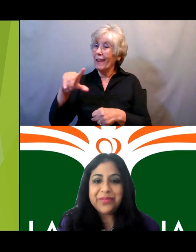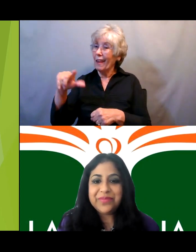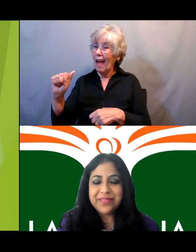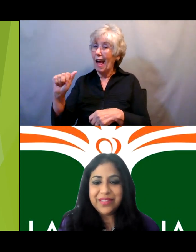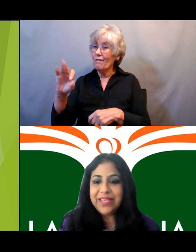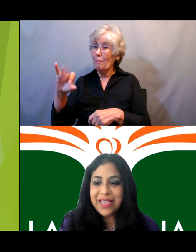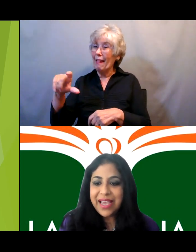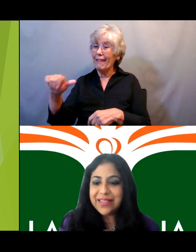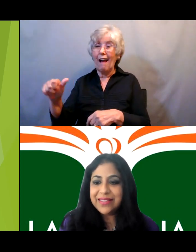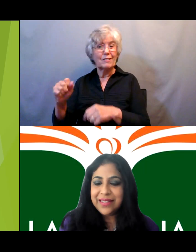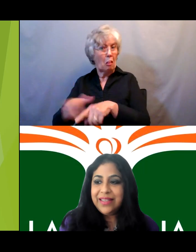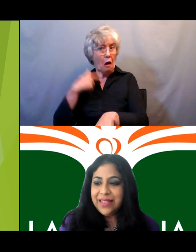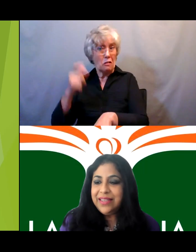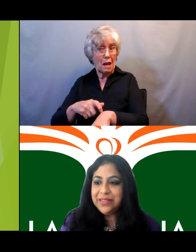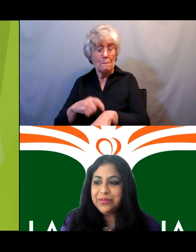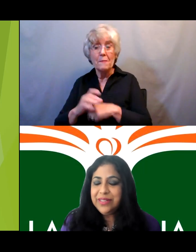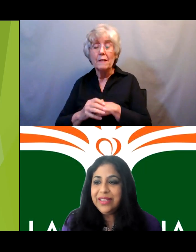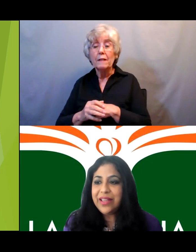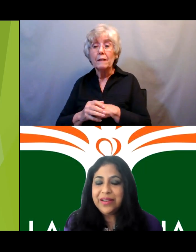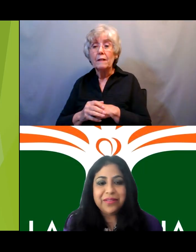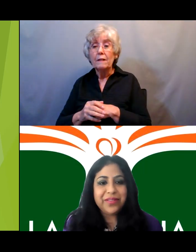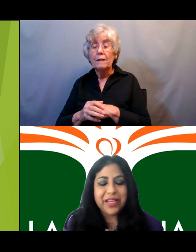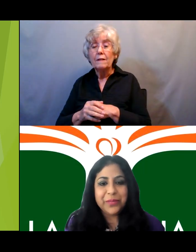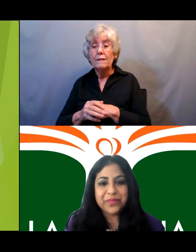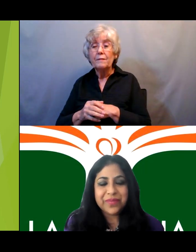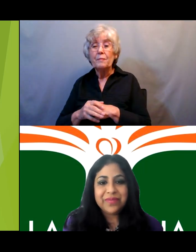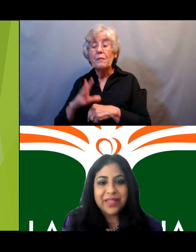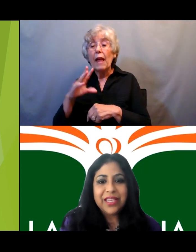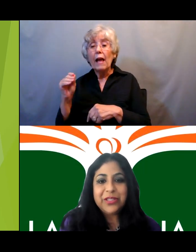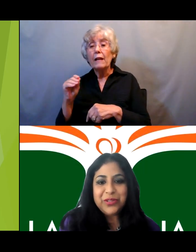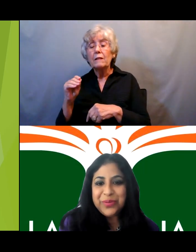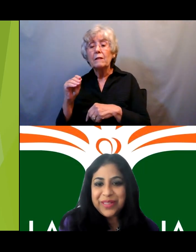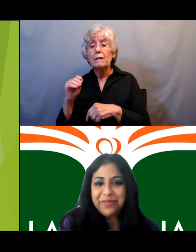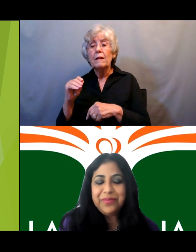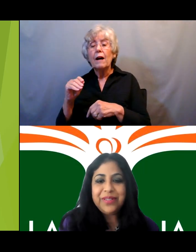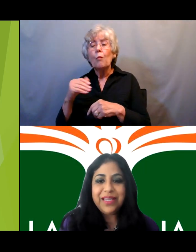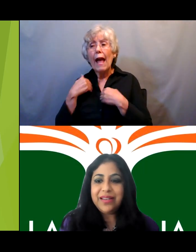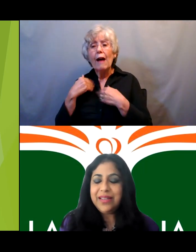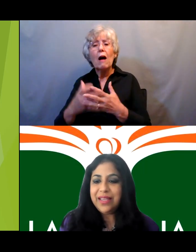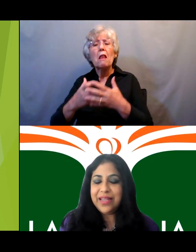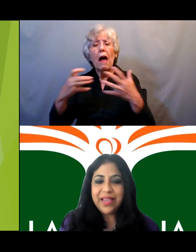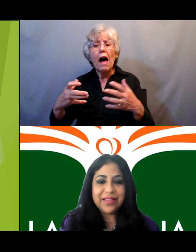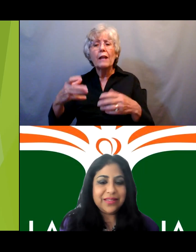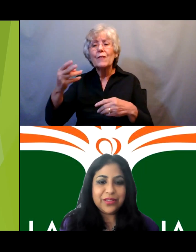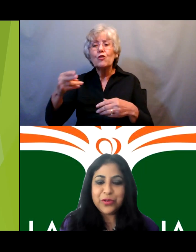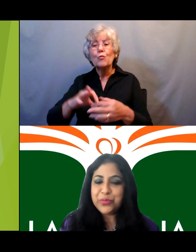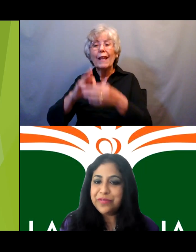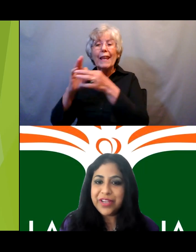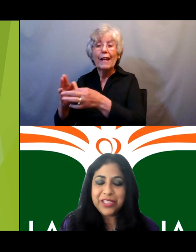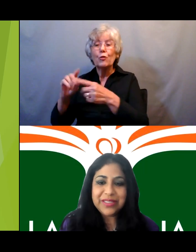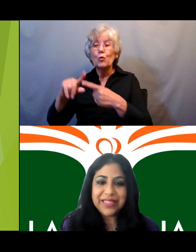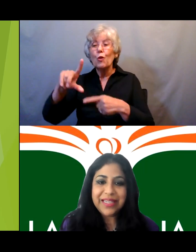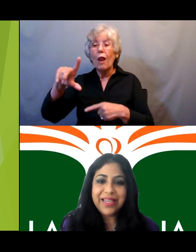so he has, there's really a lot of history with La Familia and has